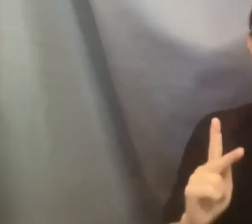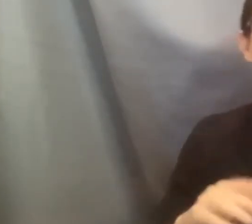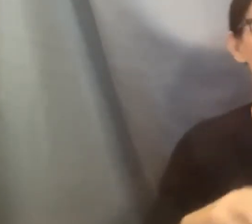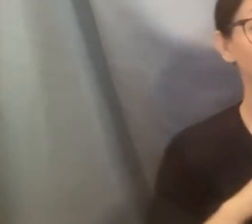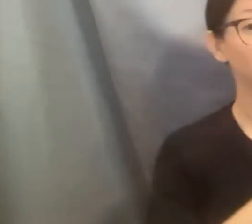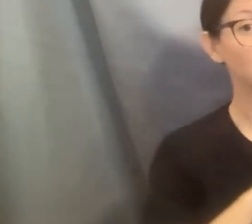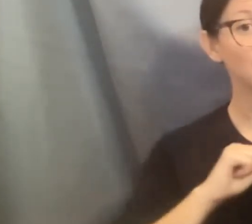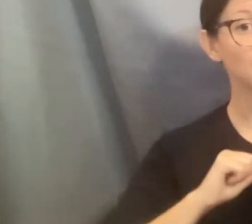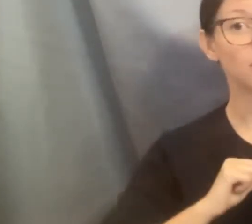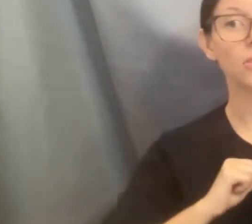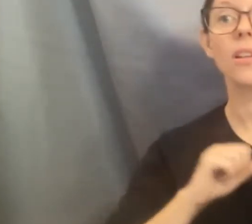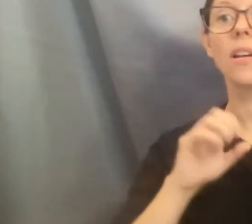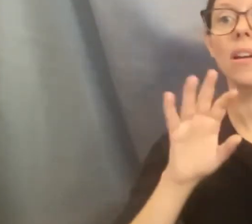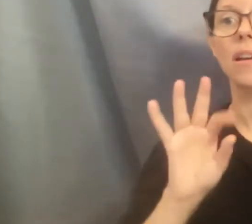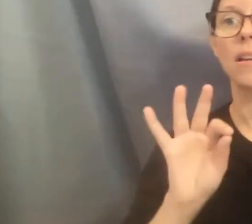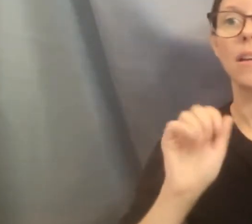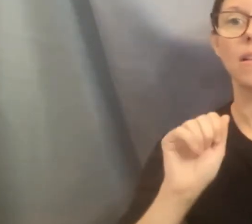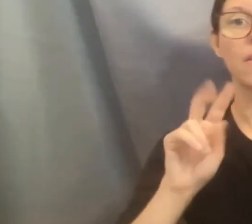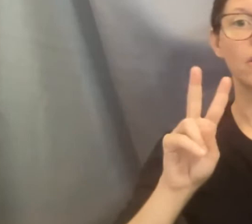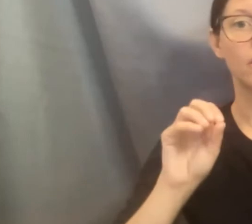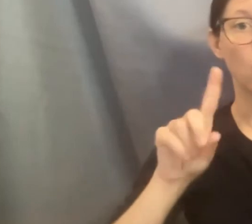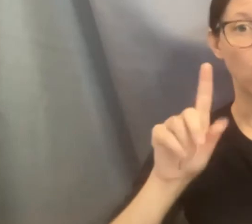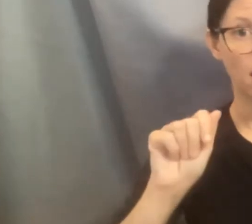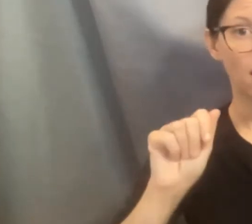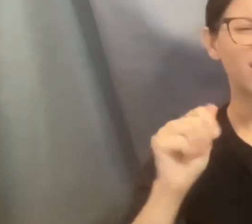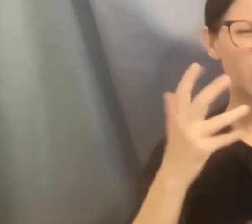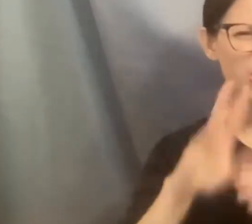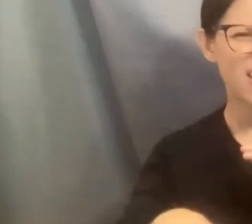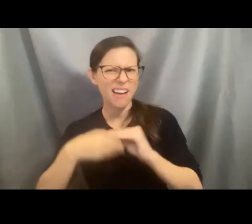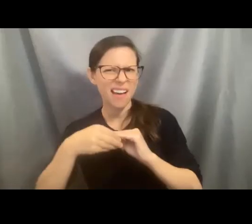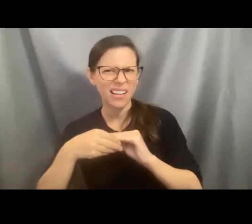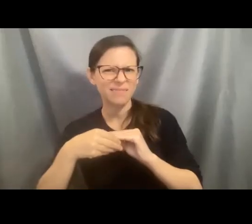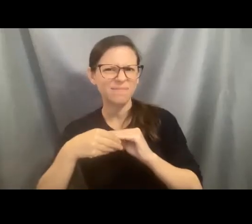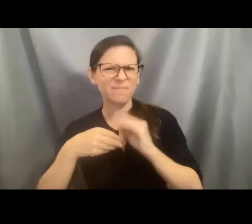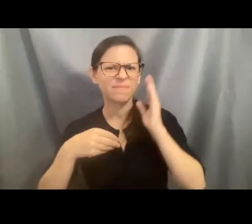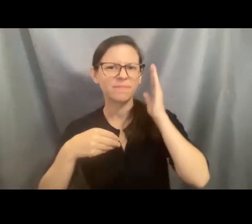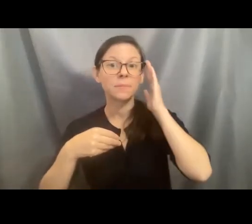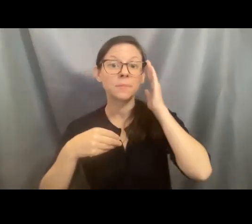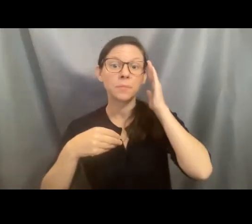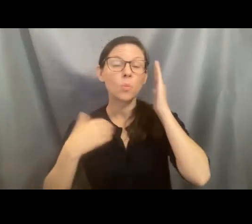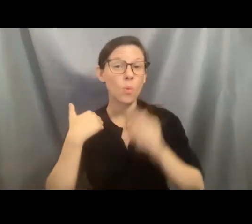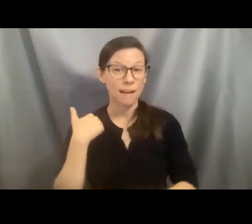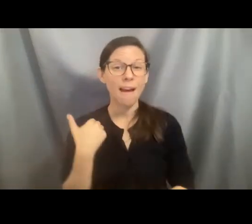that. And we've got elections in front of us, and we've got three